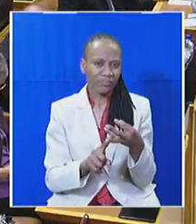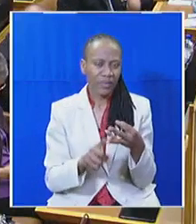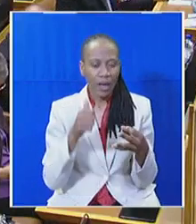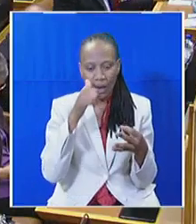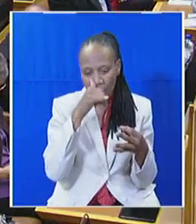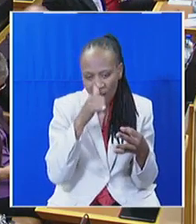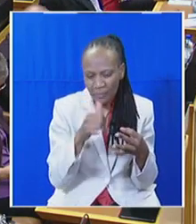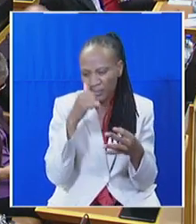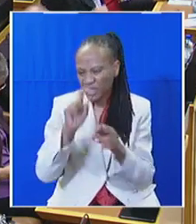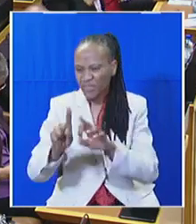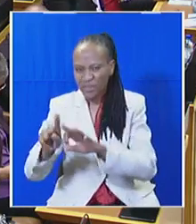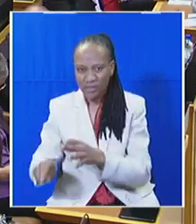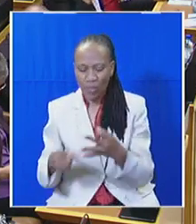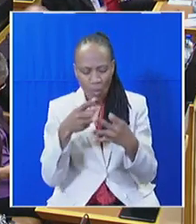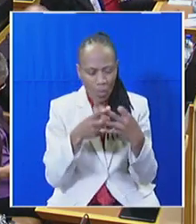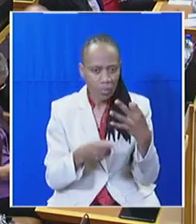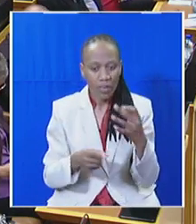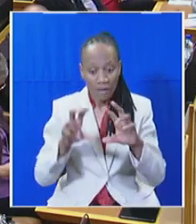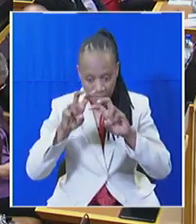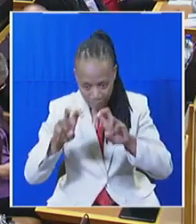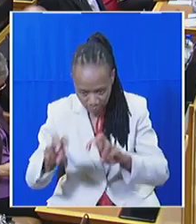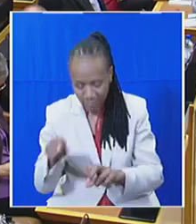against humanity.